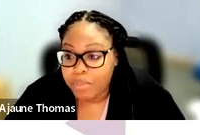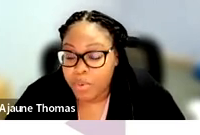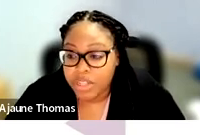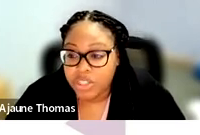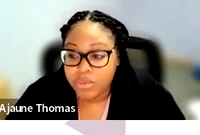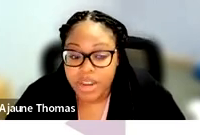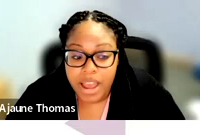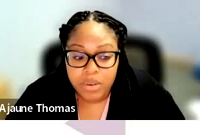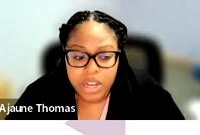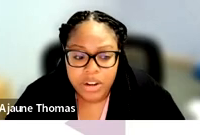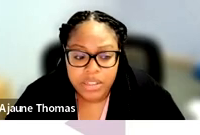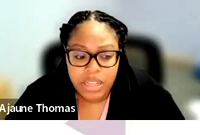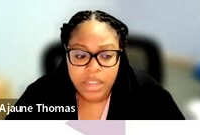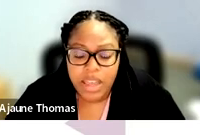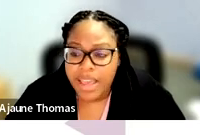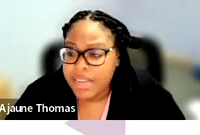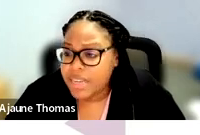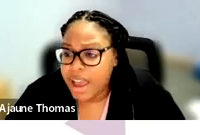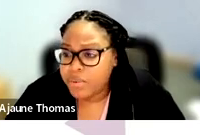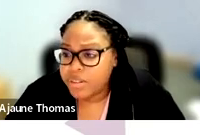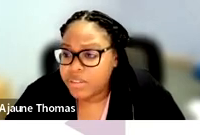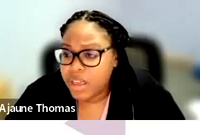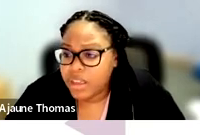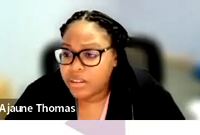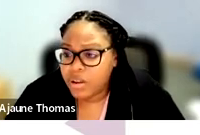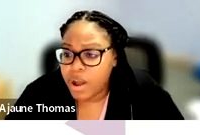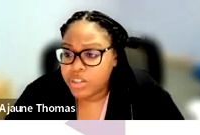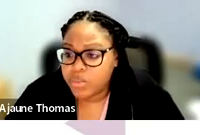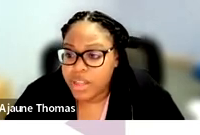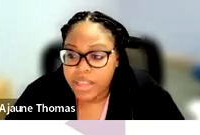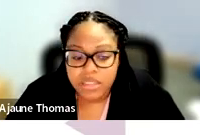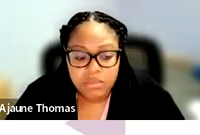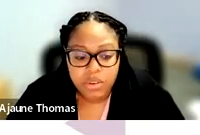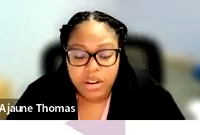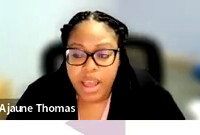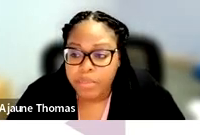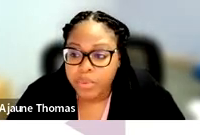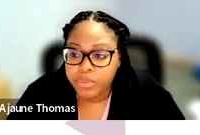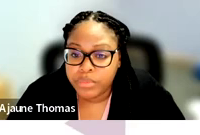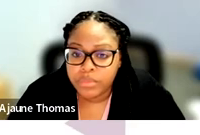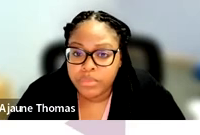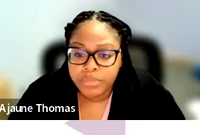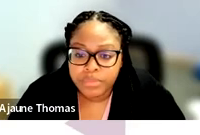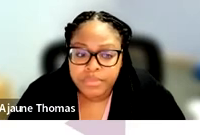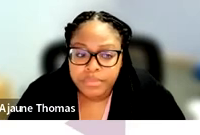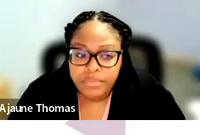for the Apple Watch. Right now it's currently 18 hours that a watch will last for Apple.